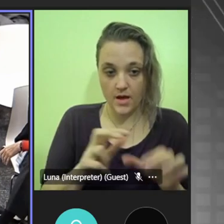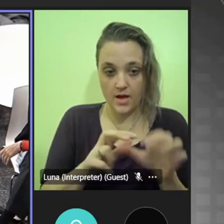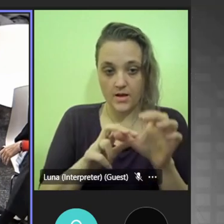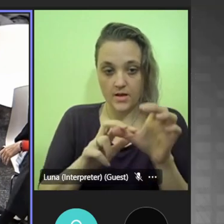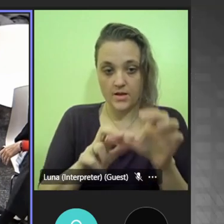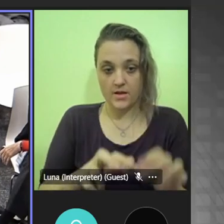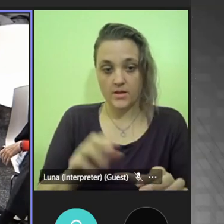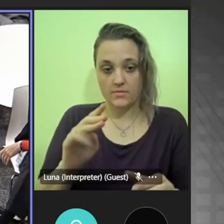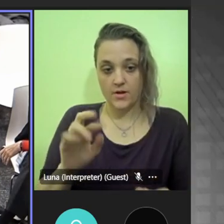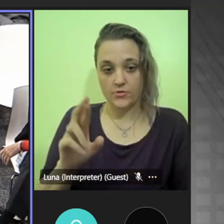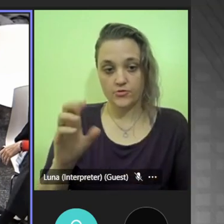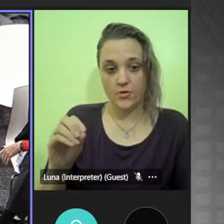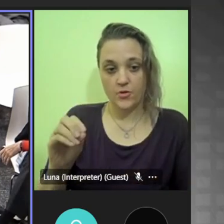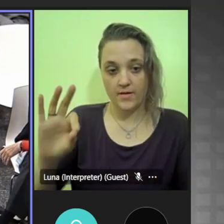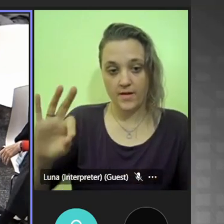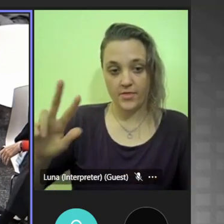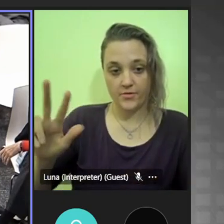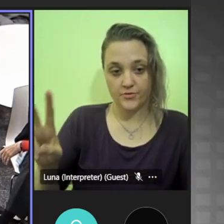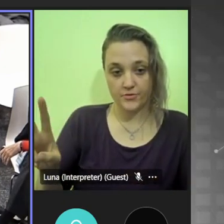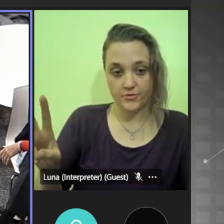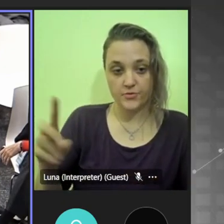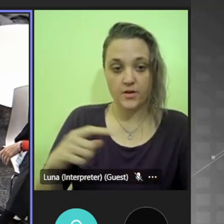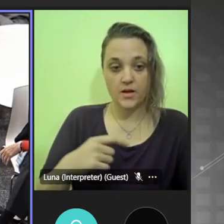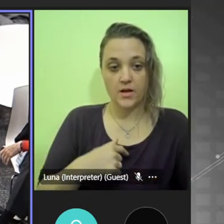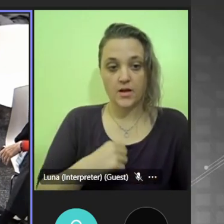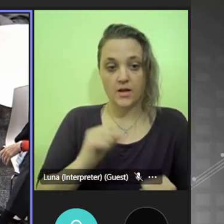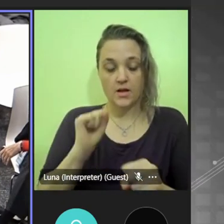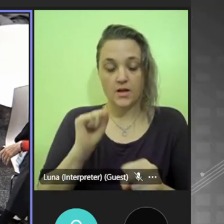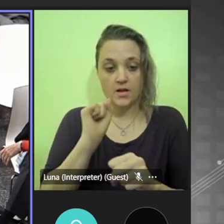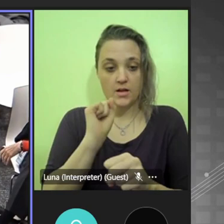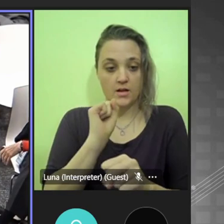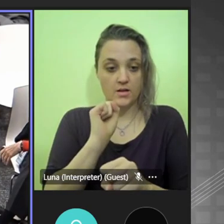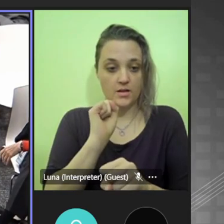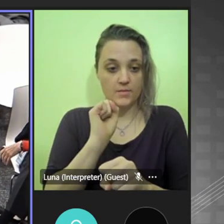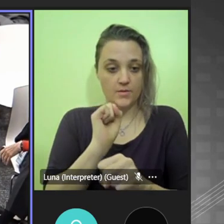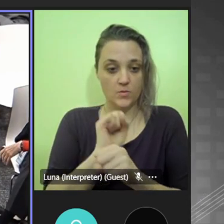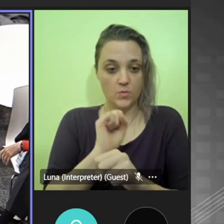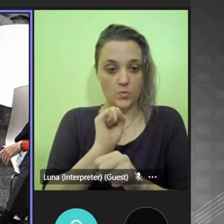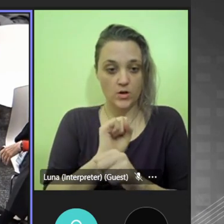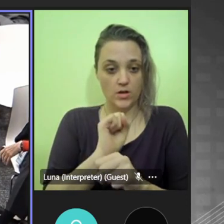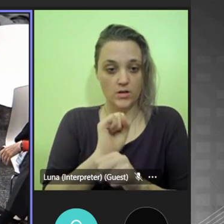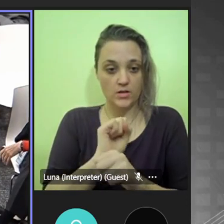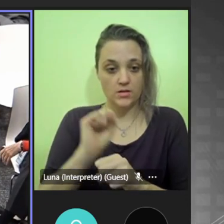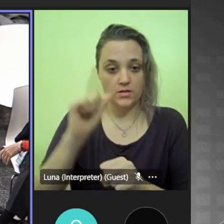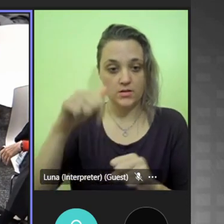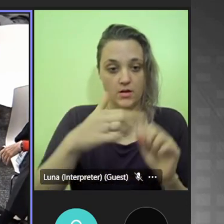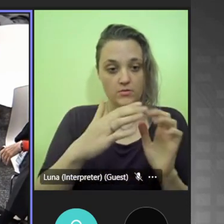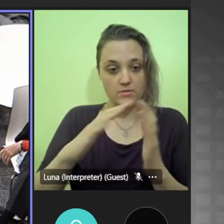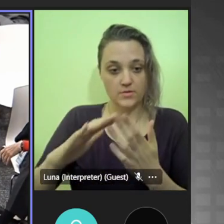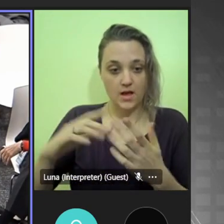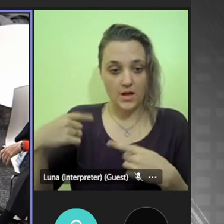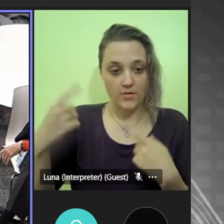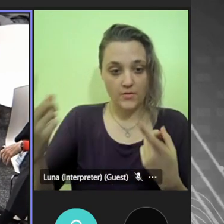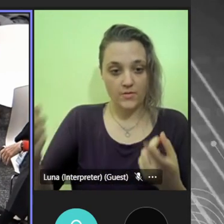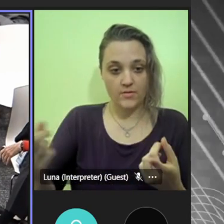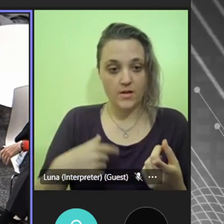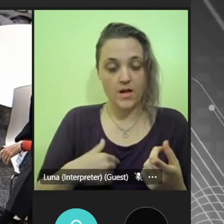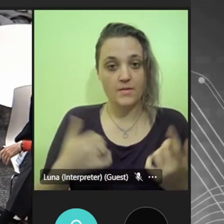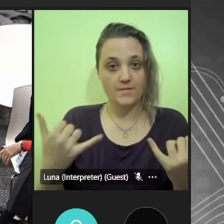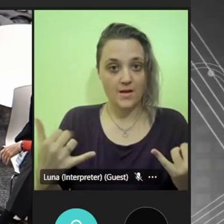1982. I've been catching Metro since 1982. And I've been working at H. Rickard Murray Hotel